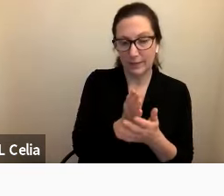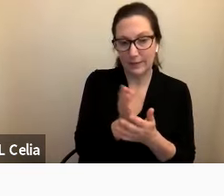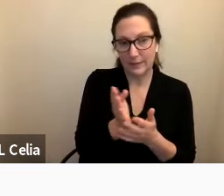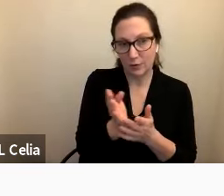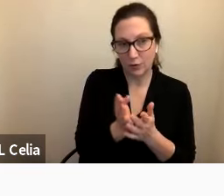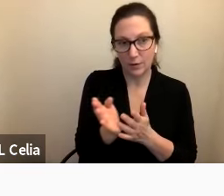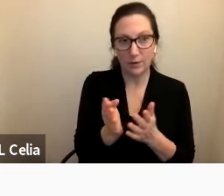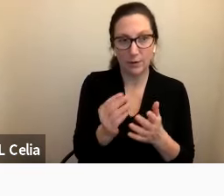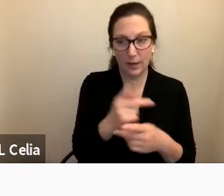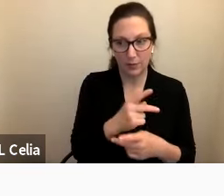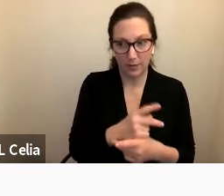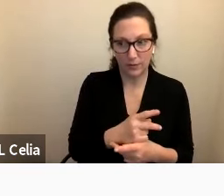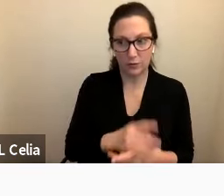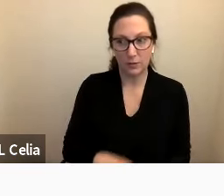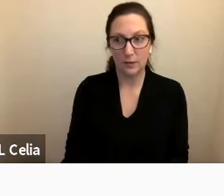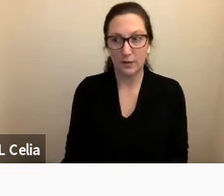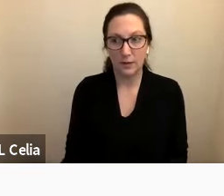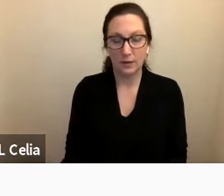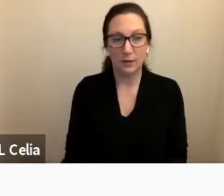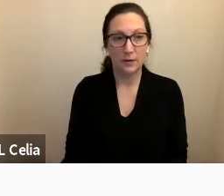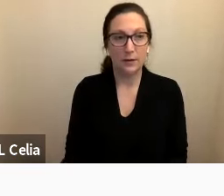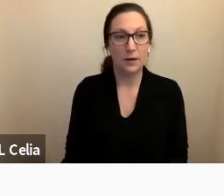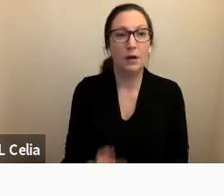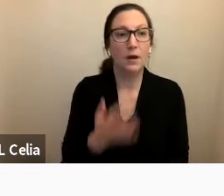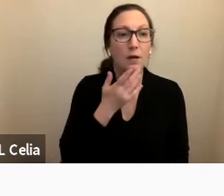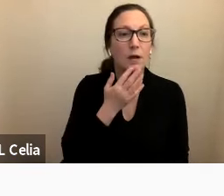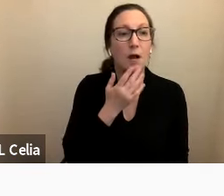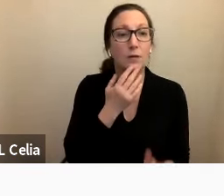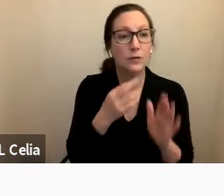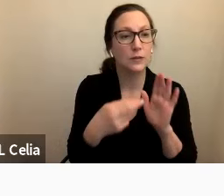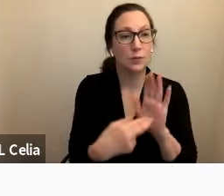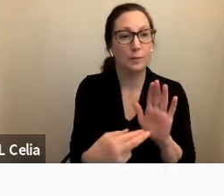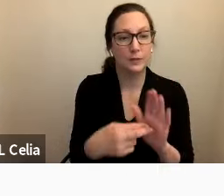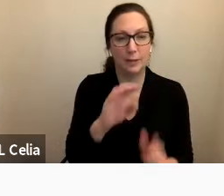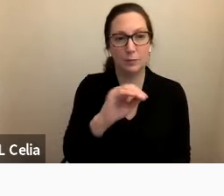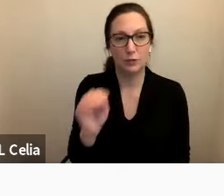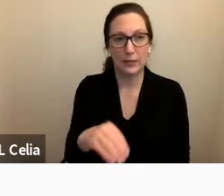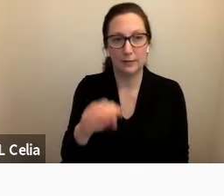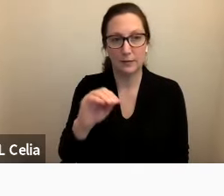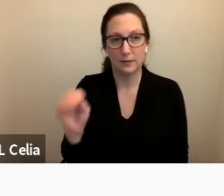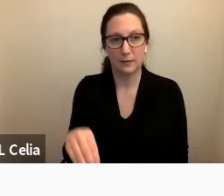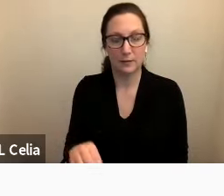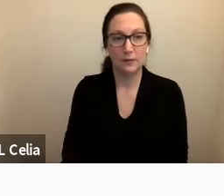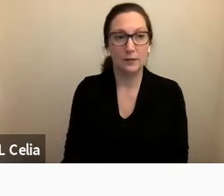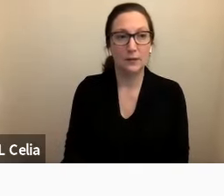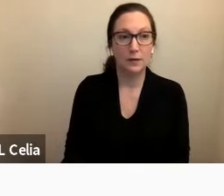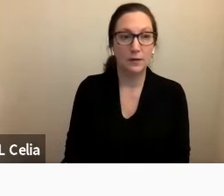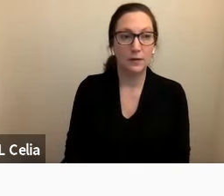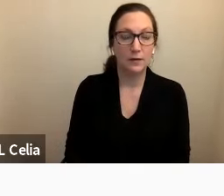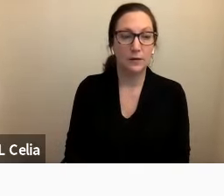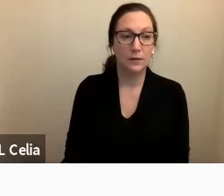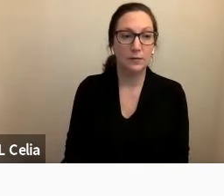So this map, the colors represent the percentiles. So essentially,